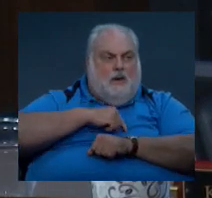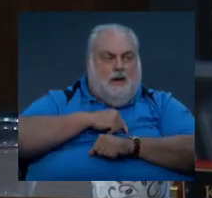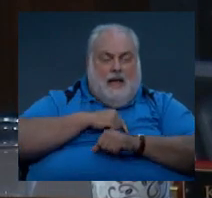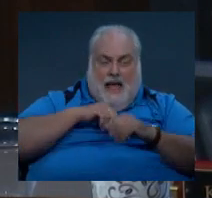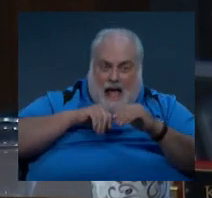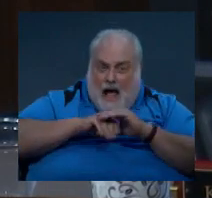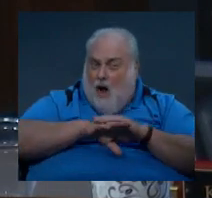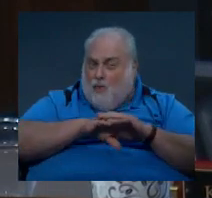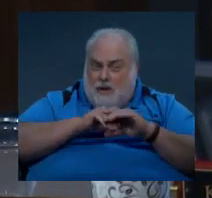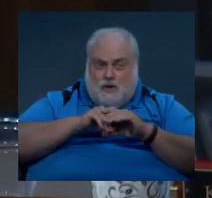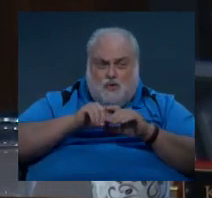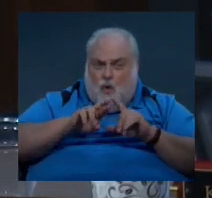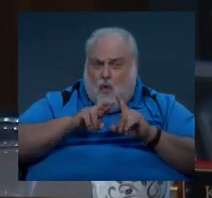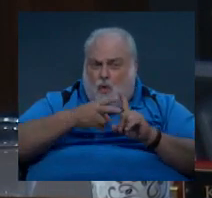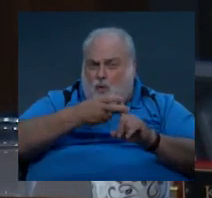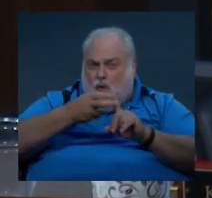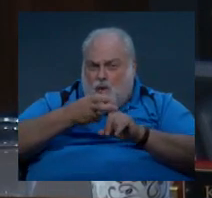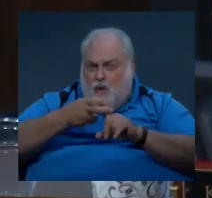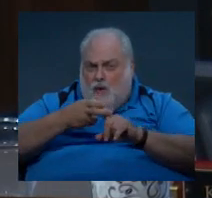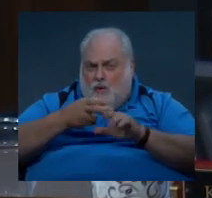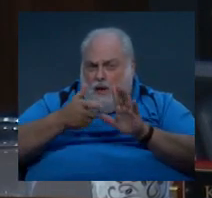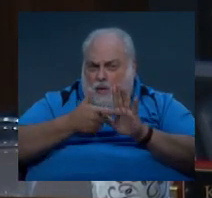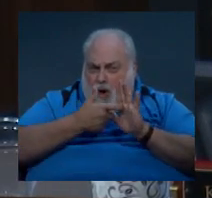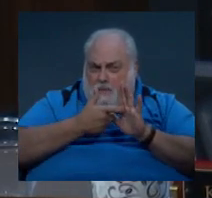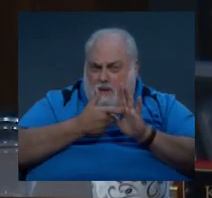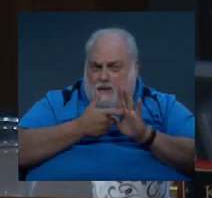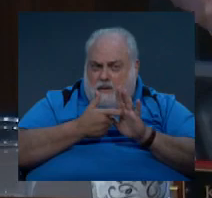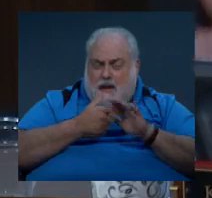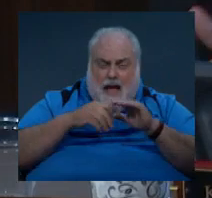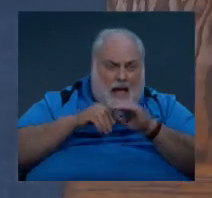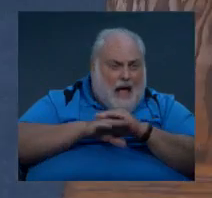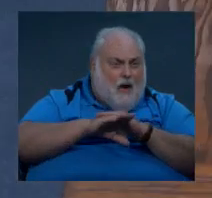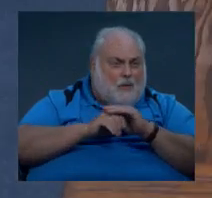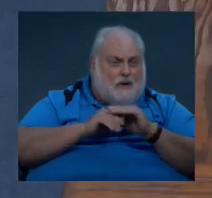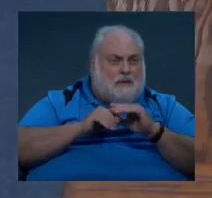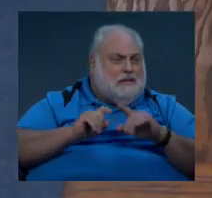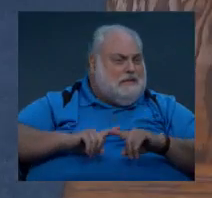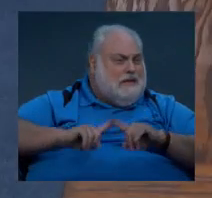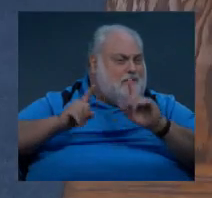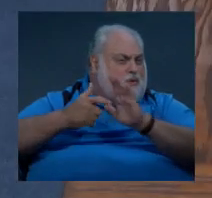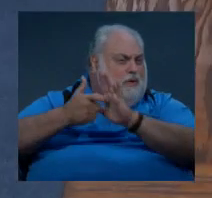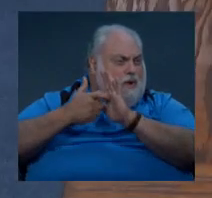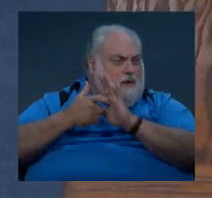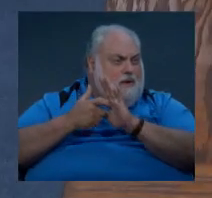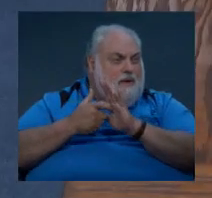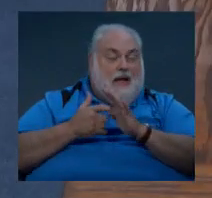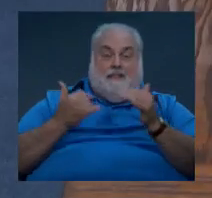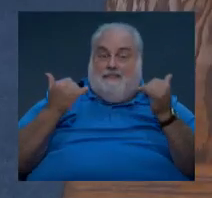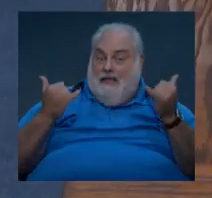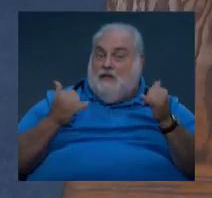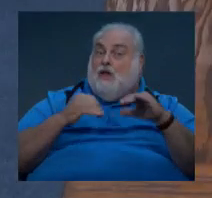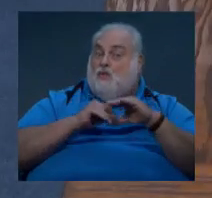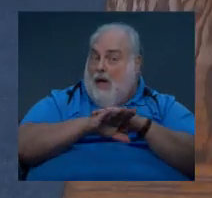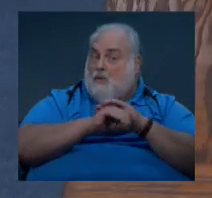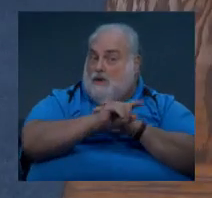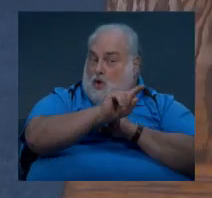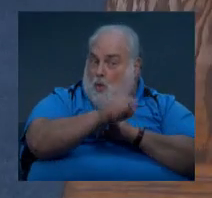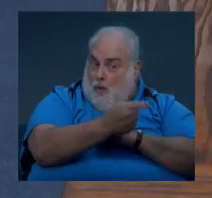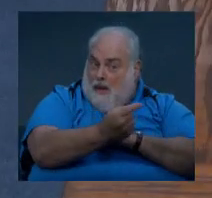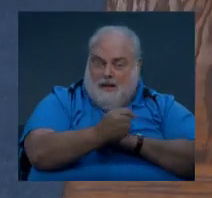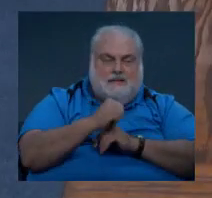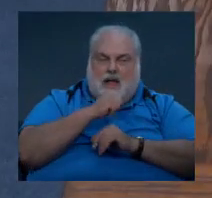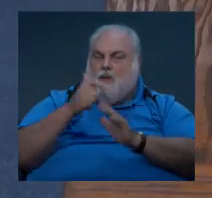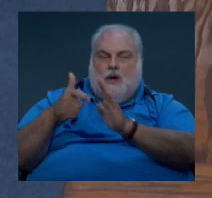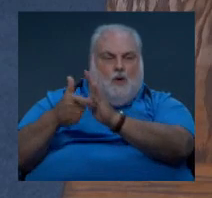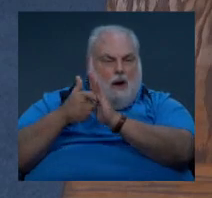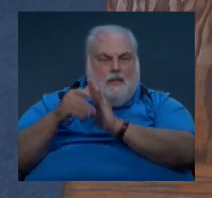or a requirement? Because outreach and requirement are two different things in my opinion. So at this point, it's outreach because it's not